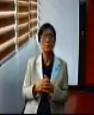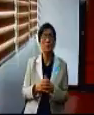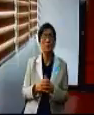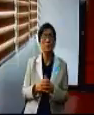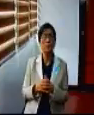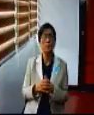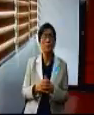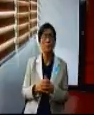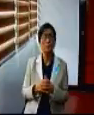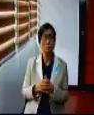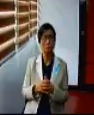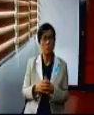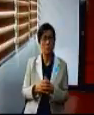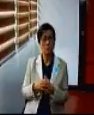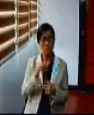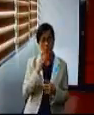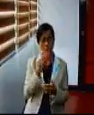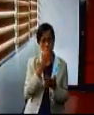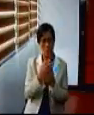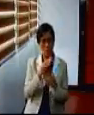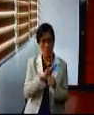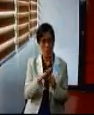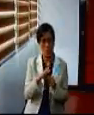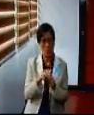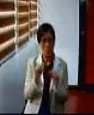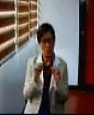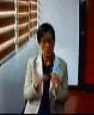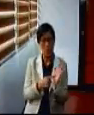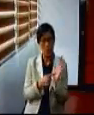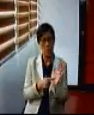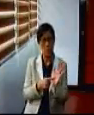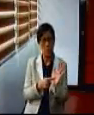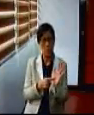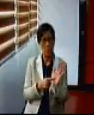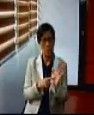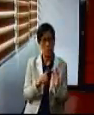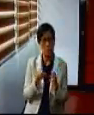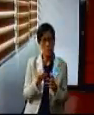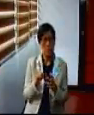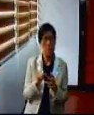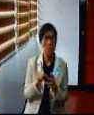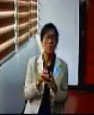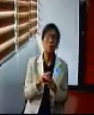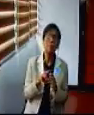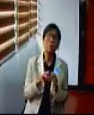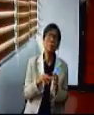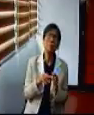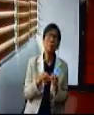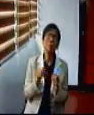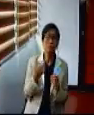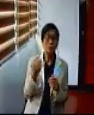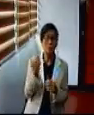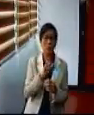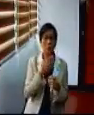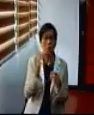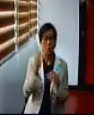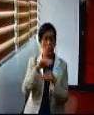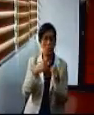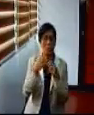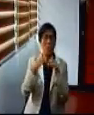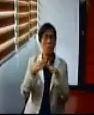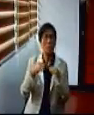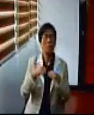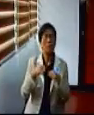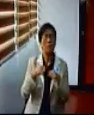it's not good enough. To be able to show it is what rounds the circle that we all agree that it